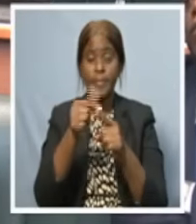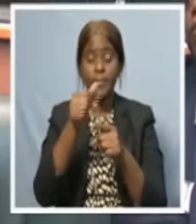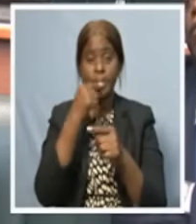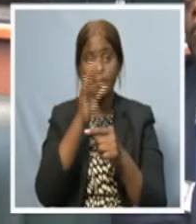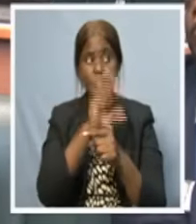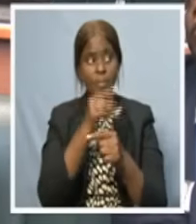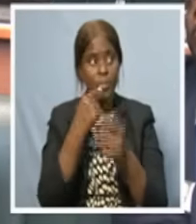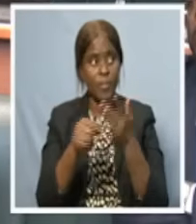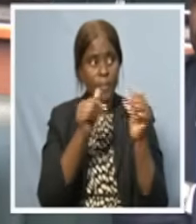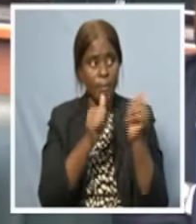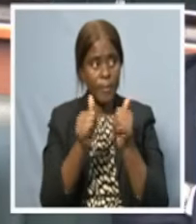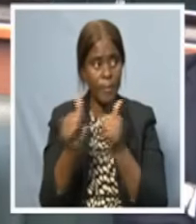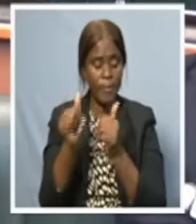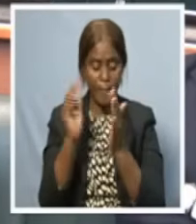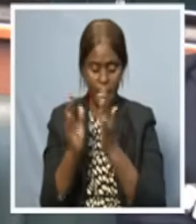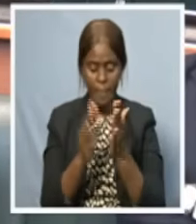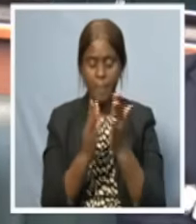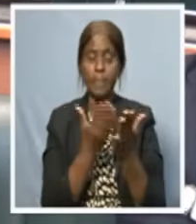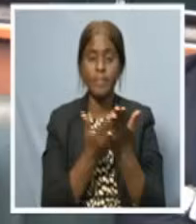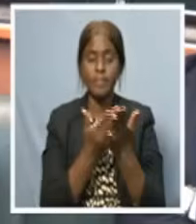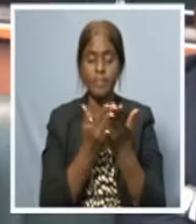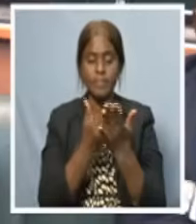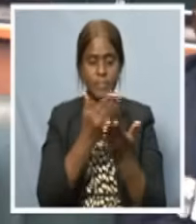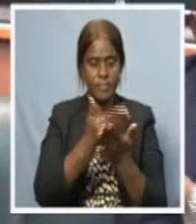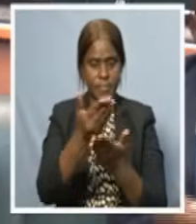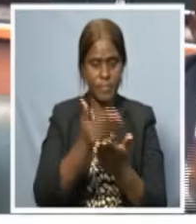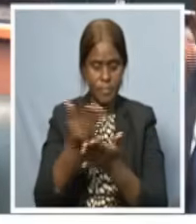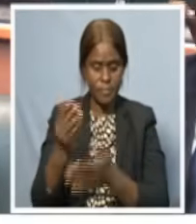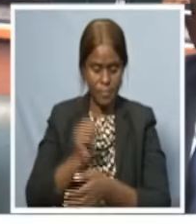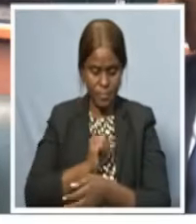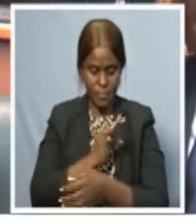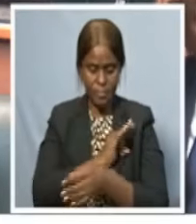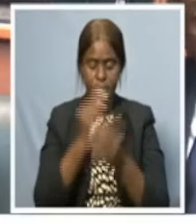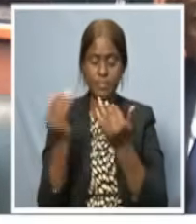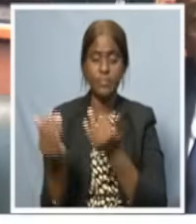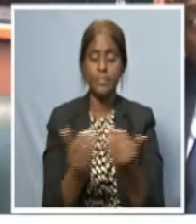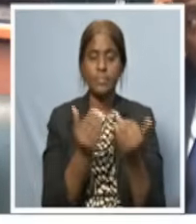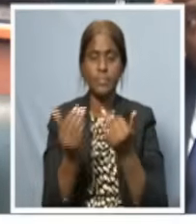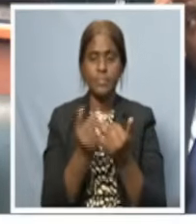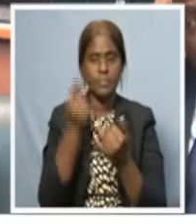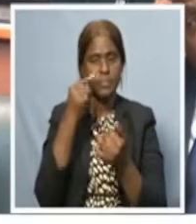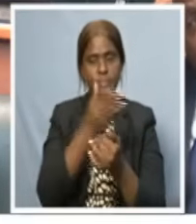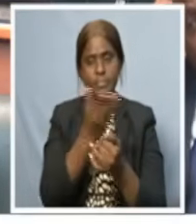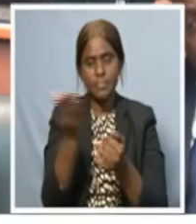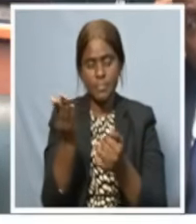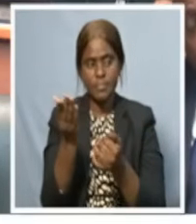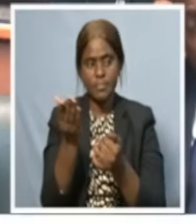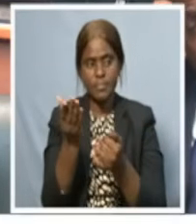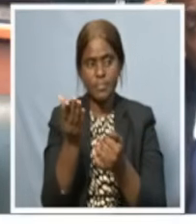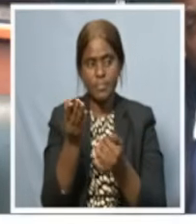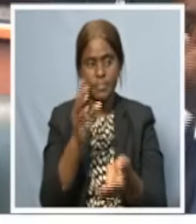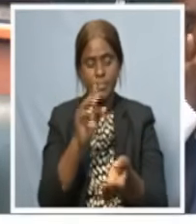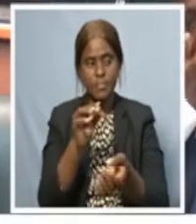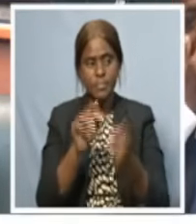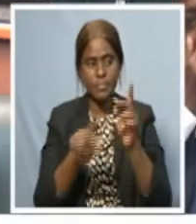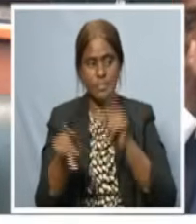said they are actively considering purchasing a staff bus for